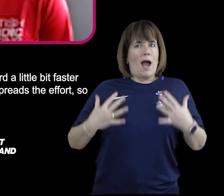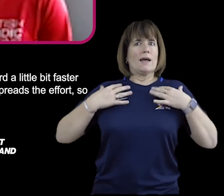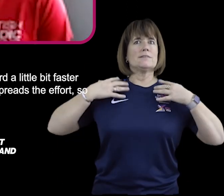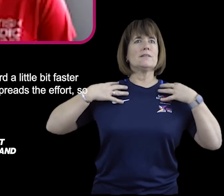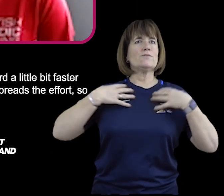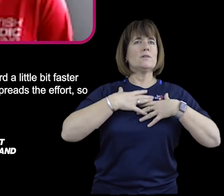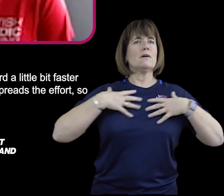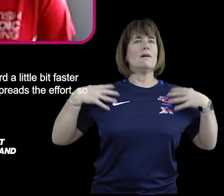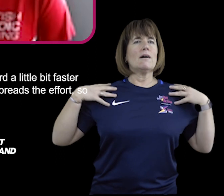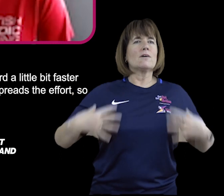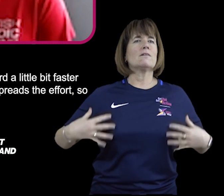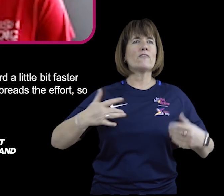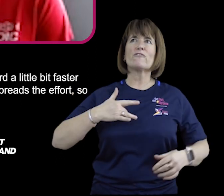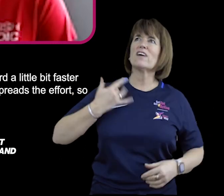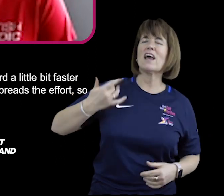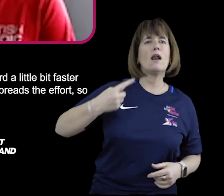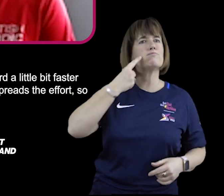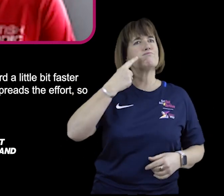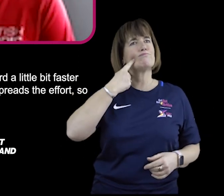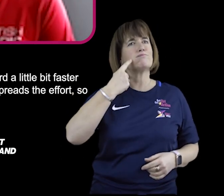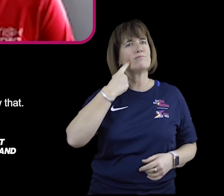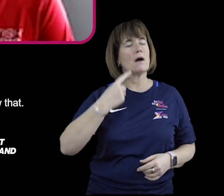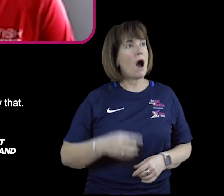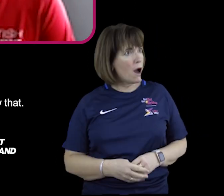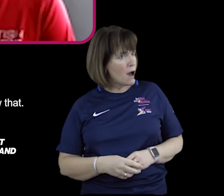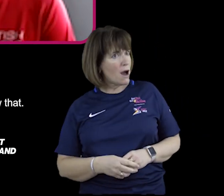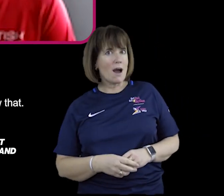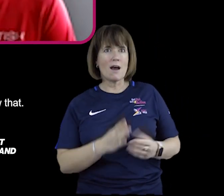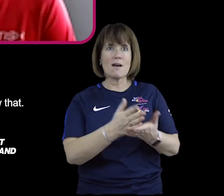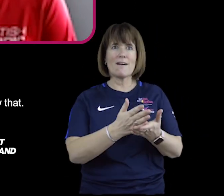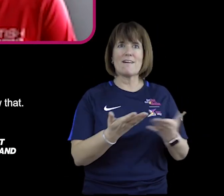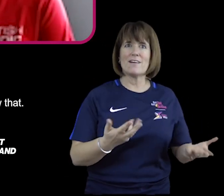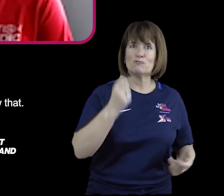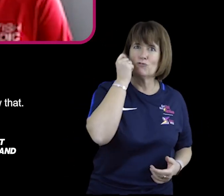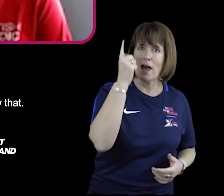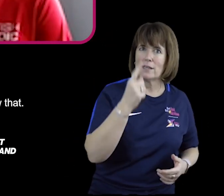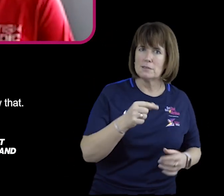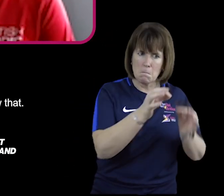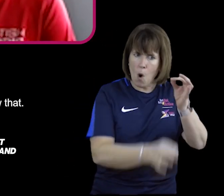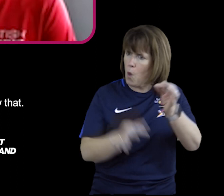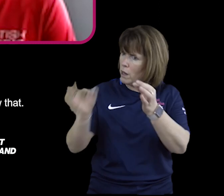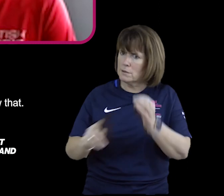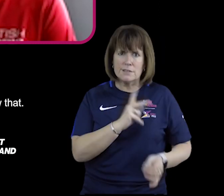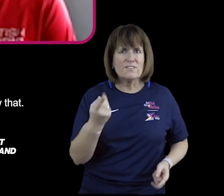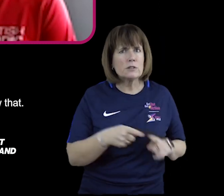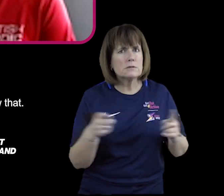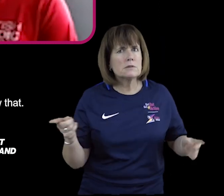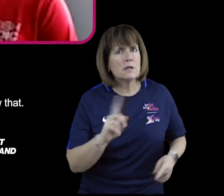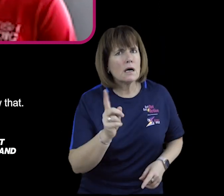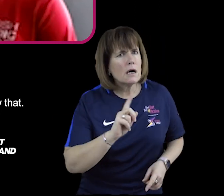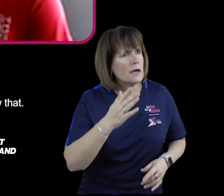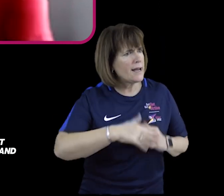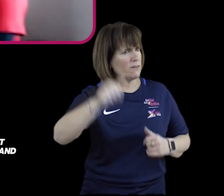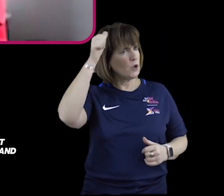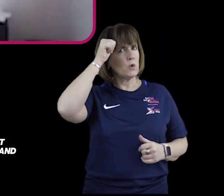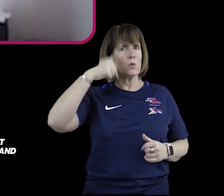spreads the effort. So it actually feels easier. You're selling it to me. I didn't realize you had different poles as well. I never knew